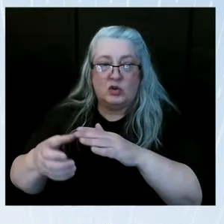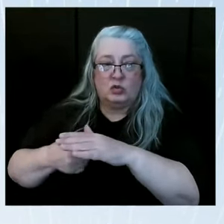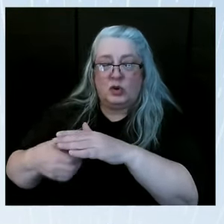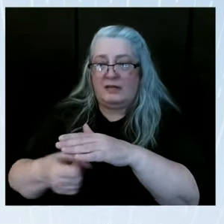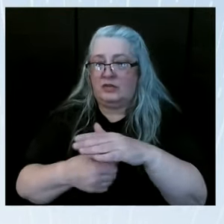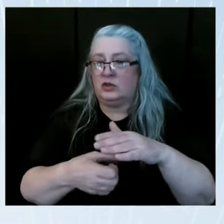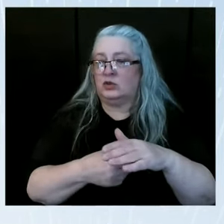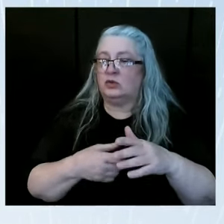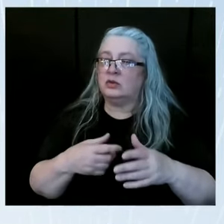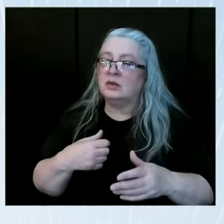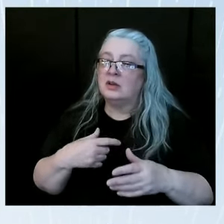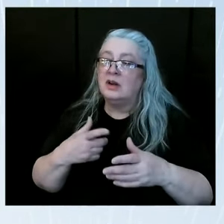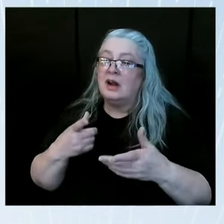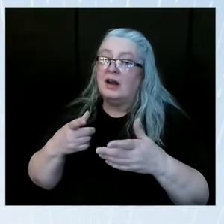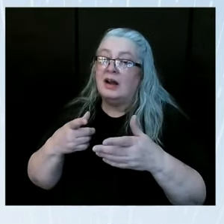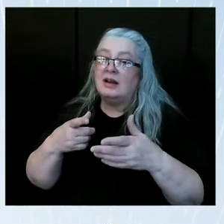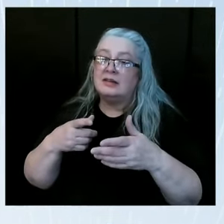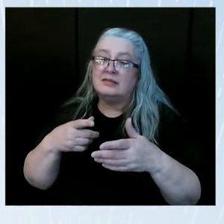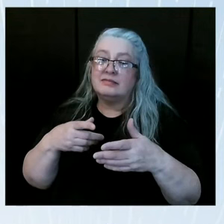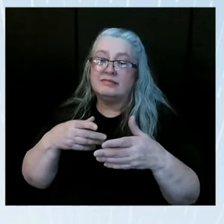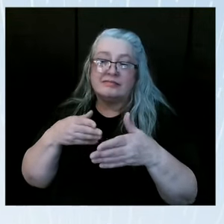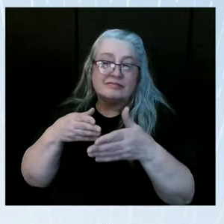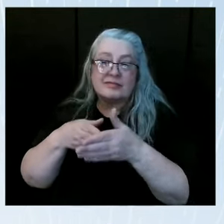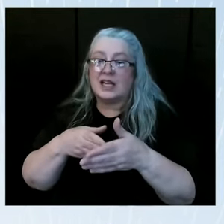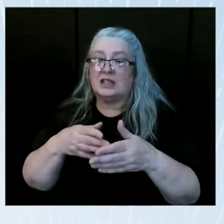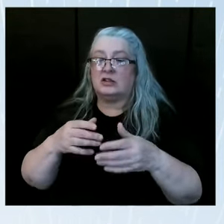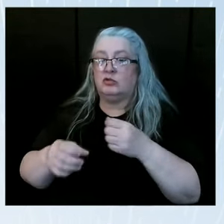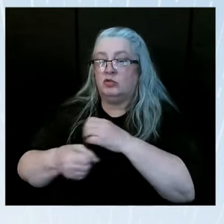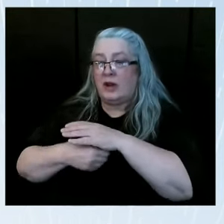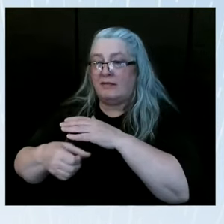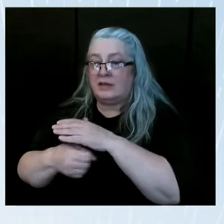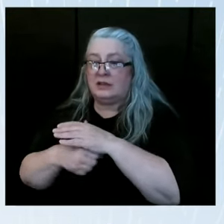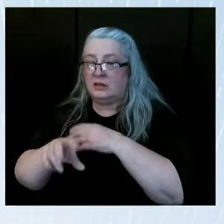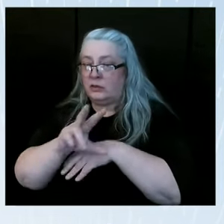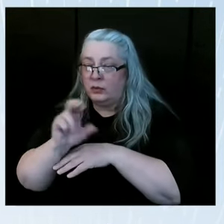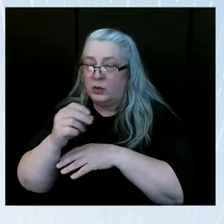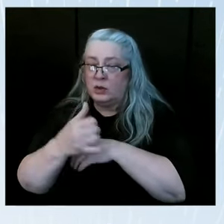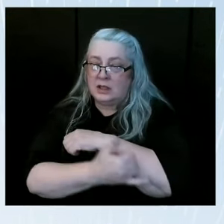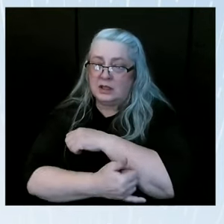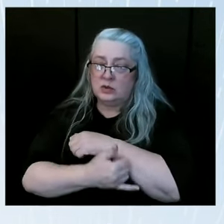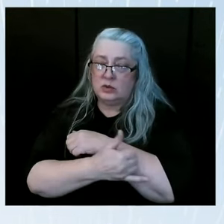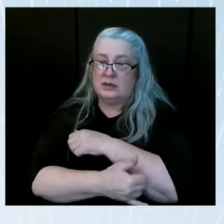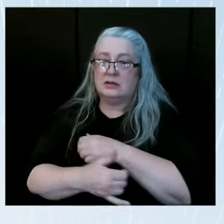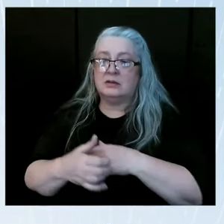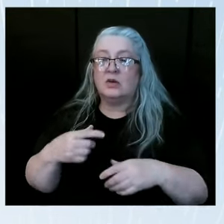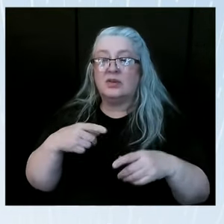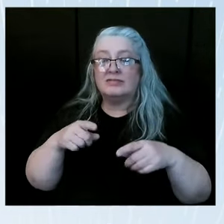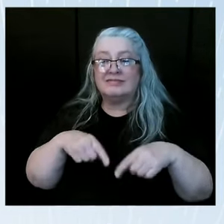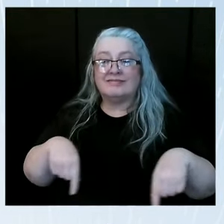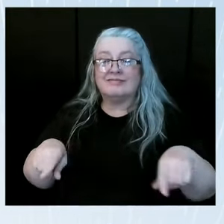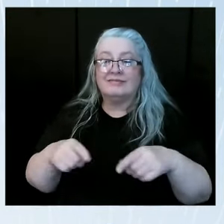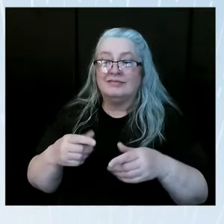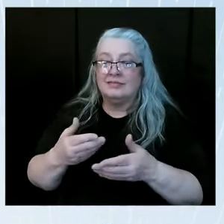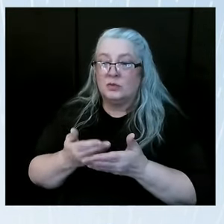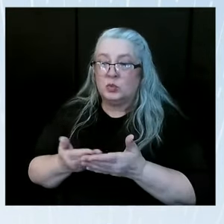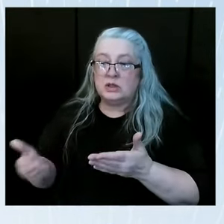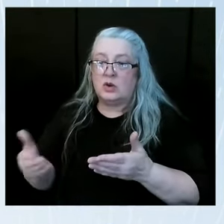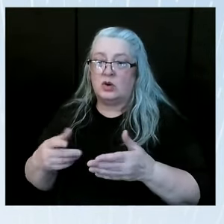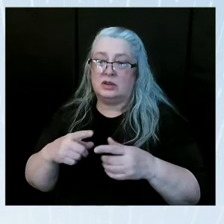these resources go to strengthening labor organizations so that they can fight for fair labor in their